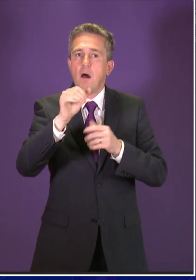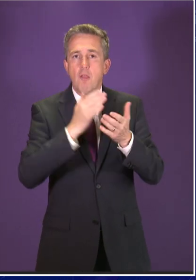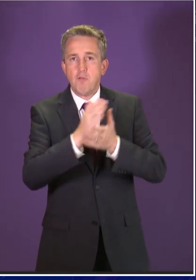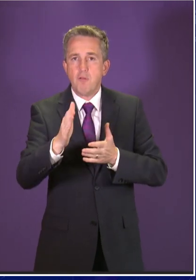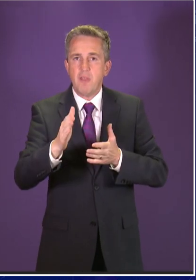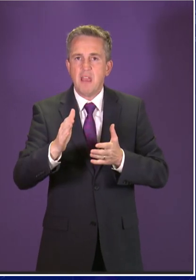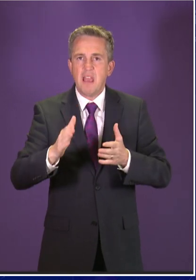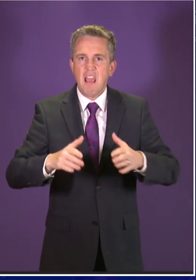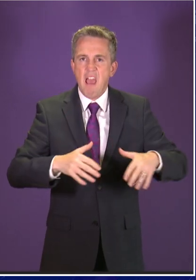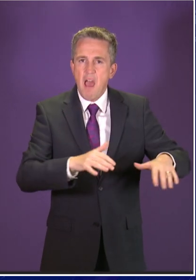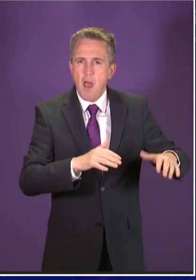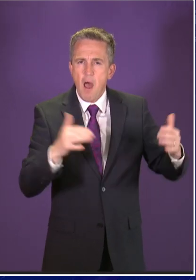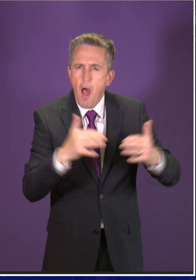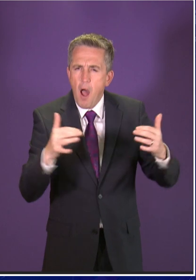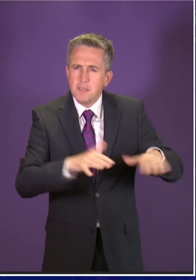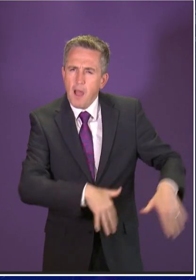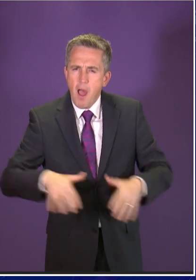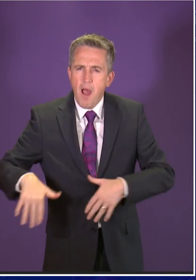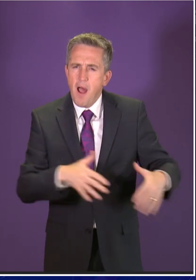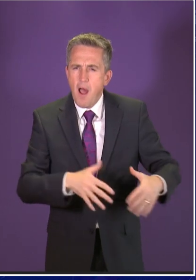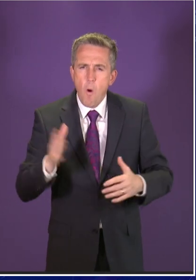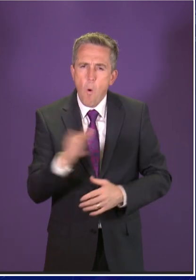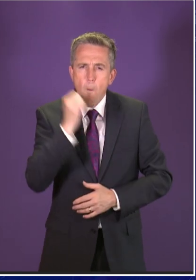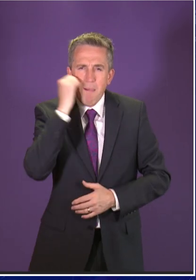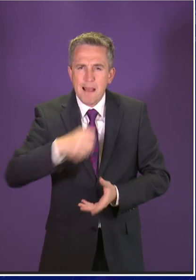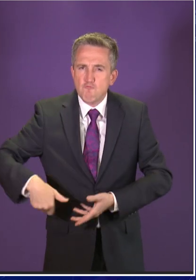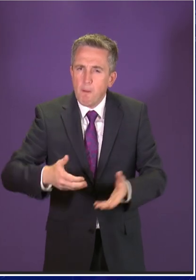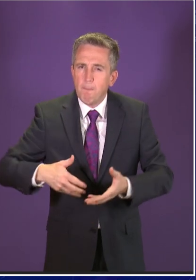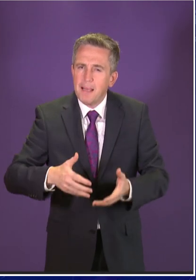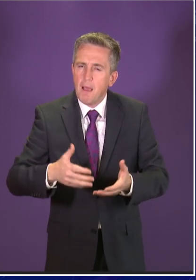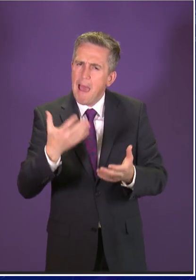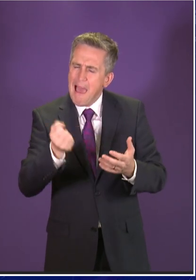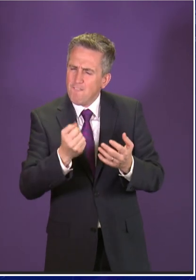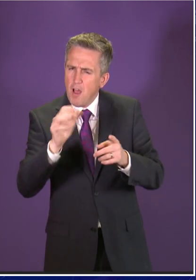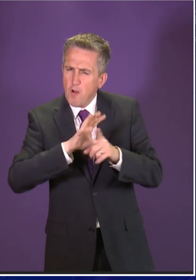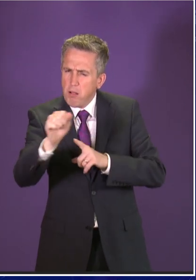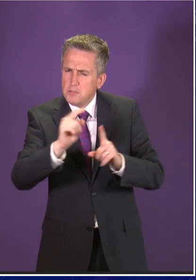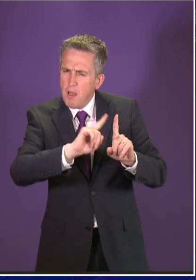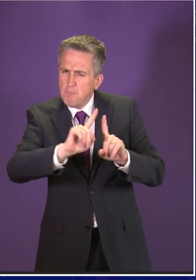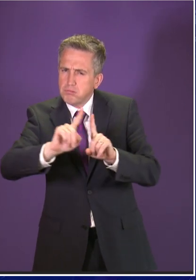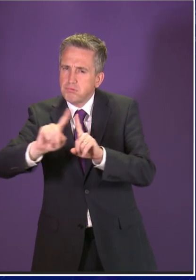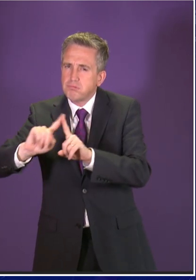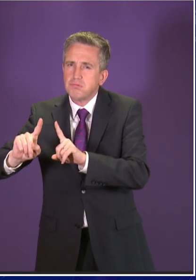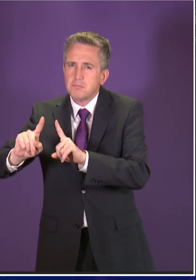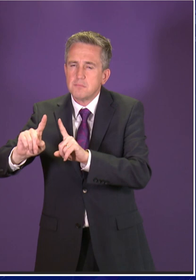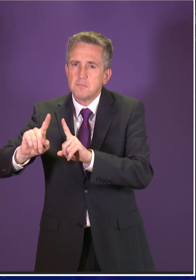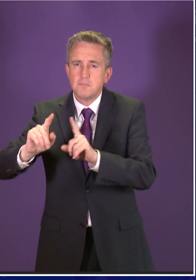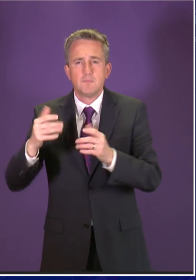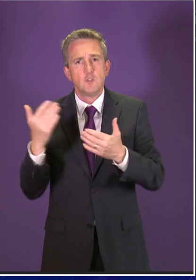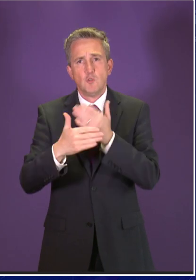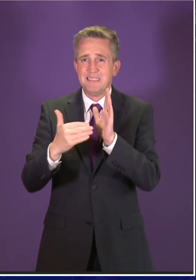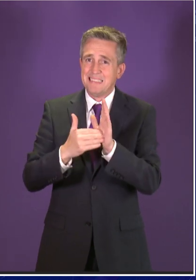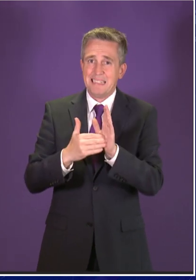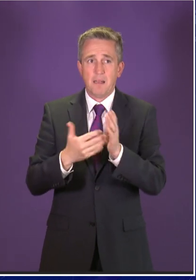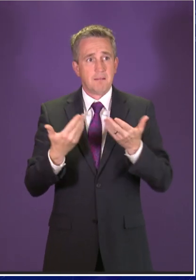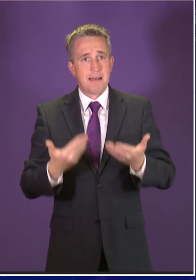the haka at an All Blacks rugby game. And for me, that's exciting to see. We've seized the opportunity to promote things New